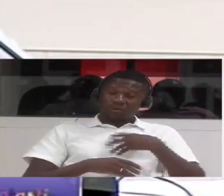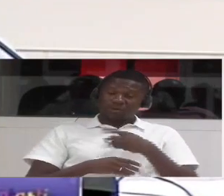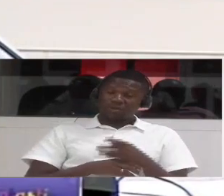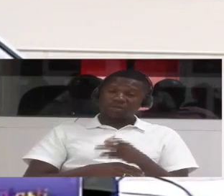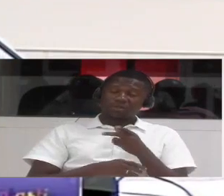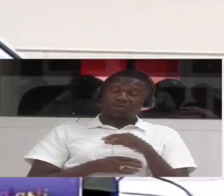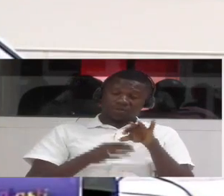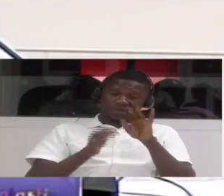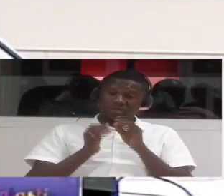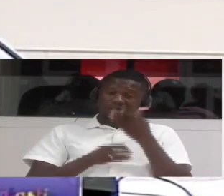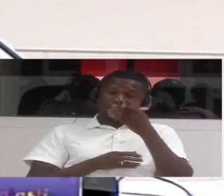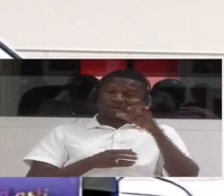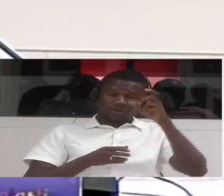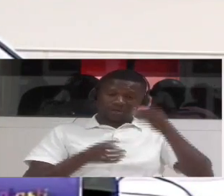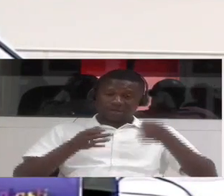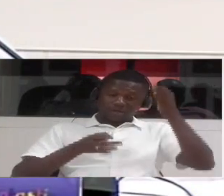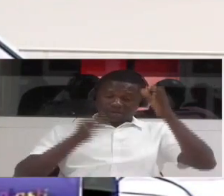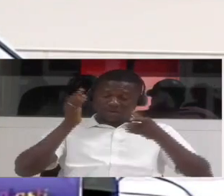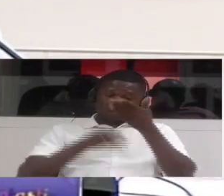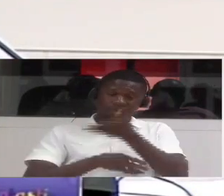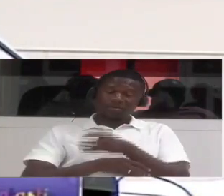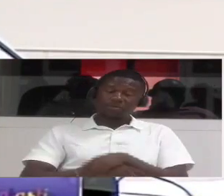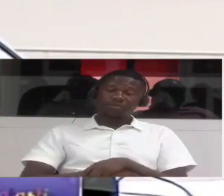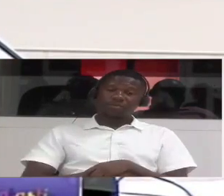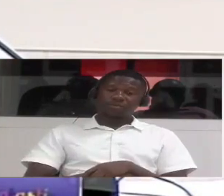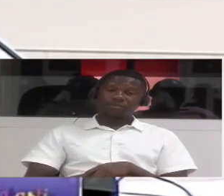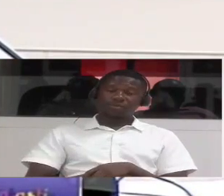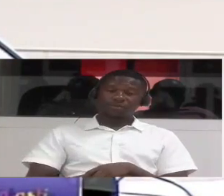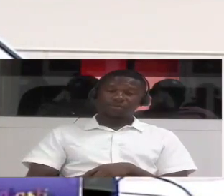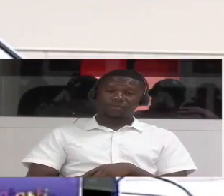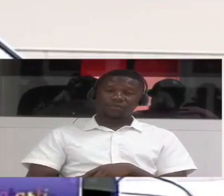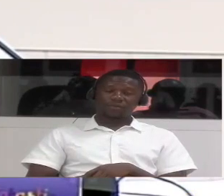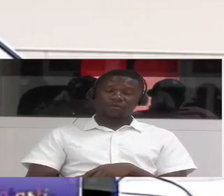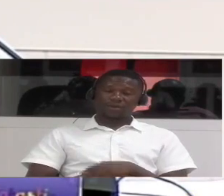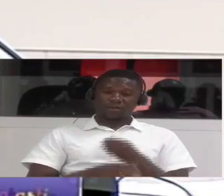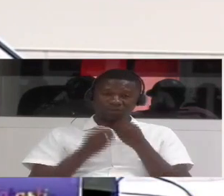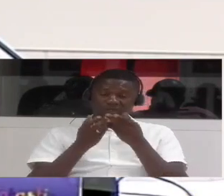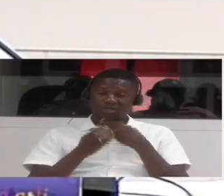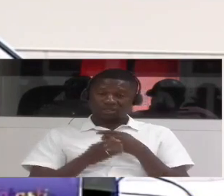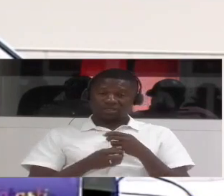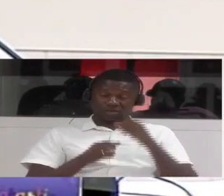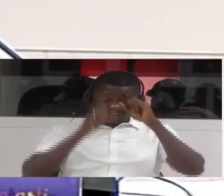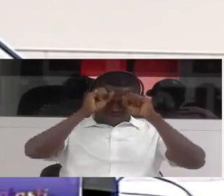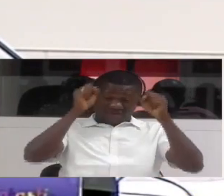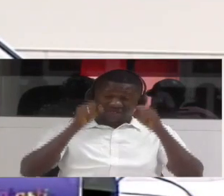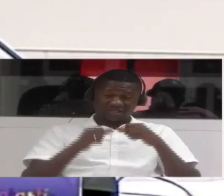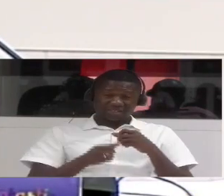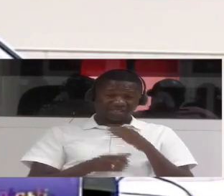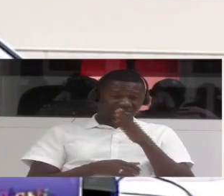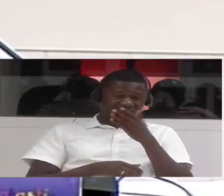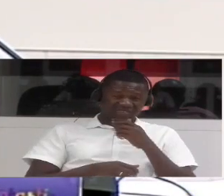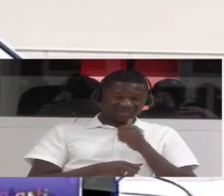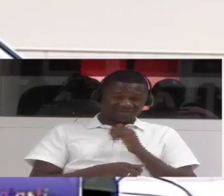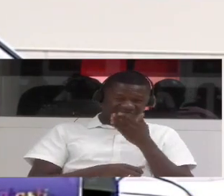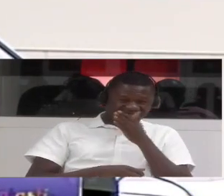as, that? As you can see, the regime is constantly nervous when it comes to